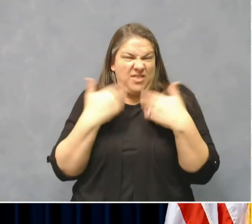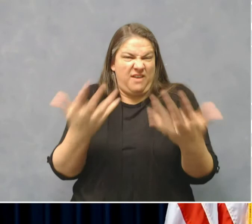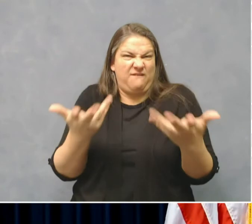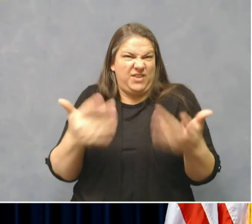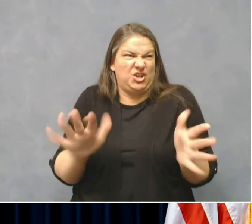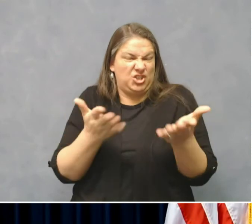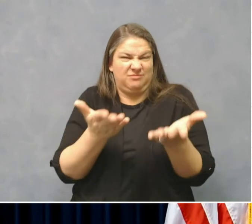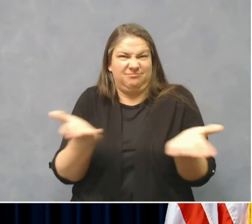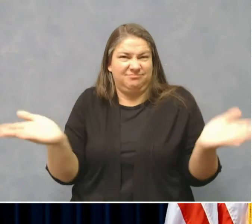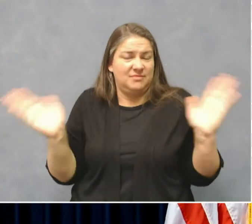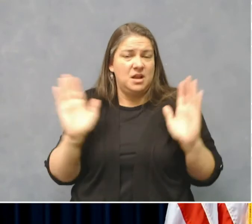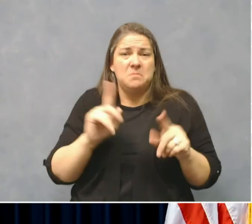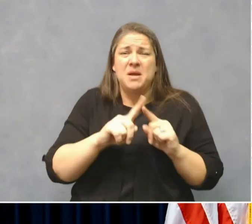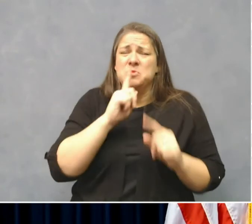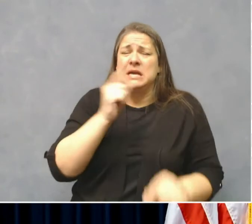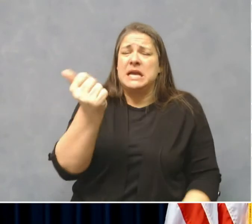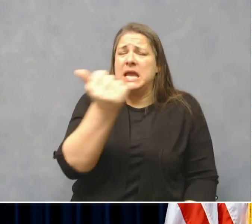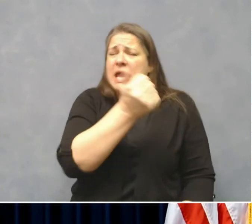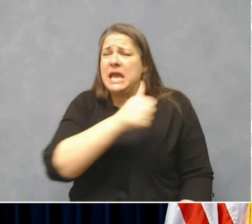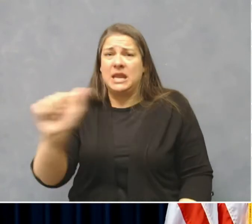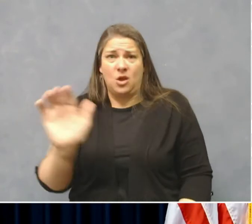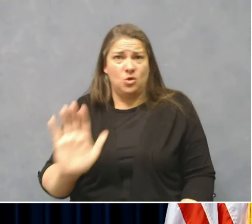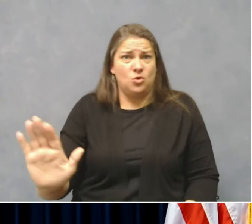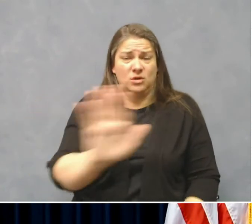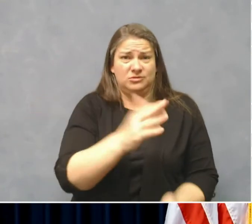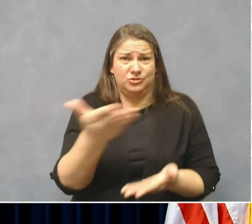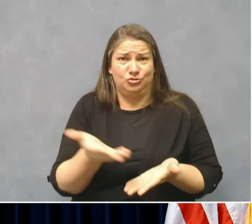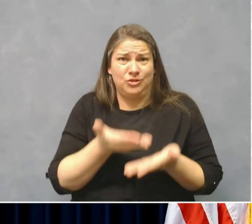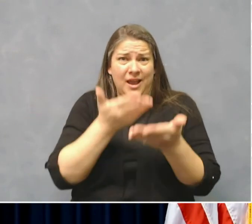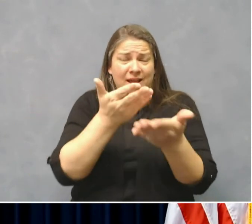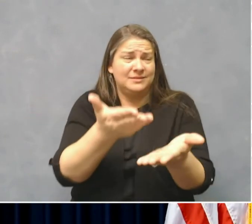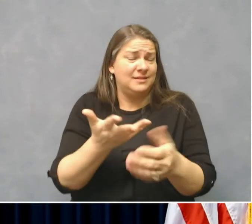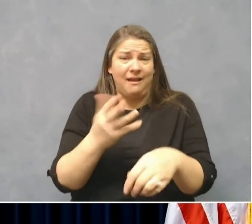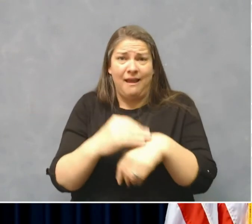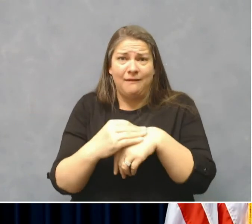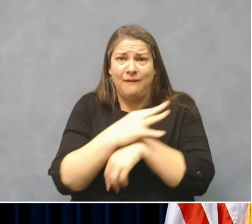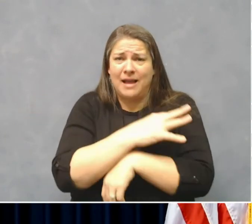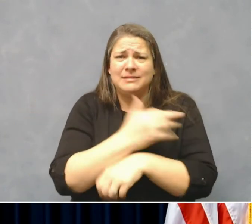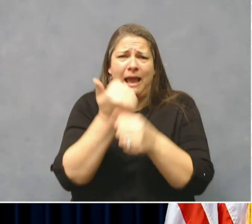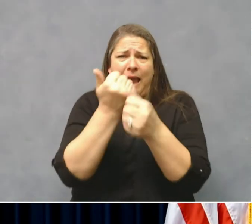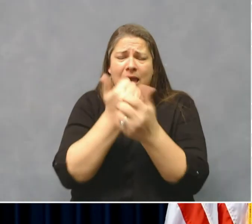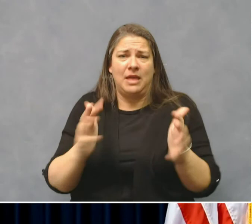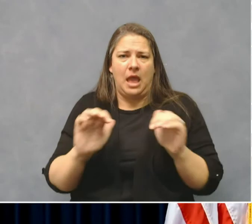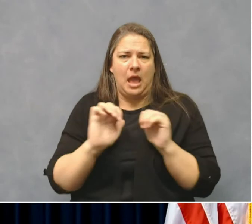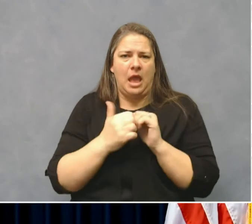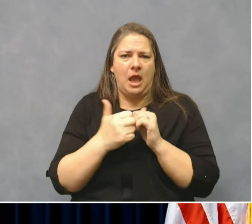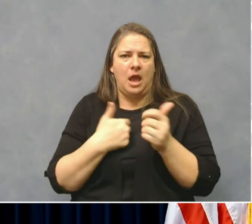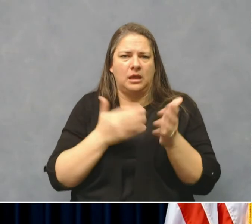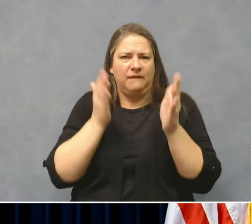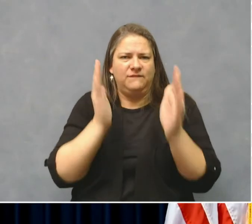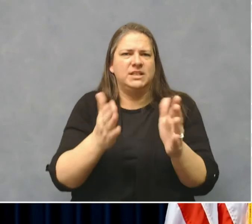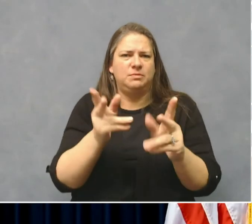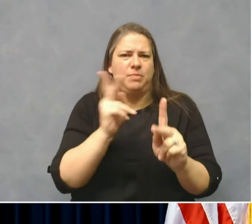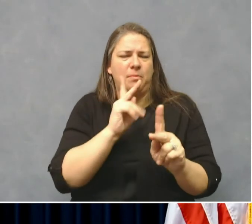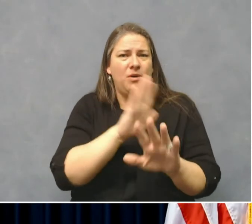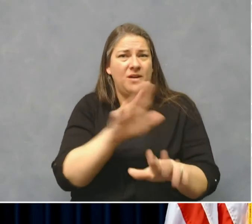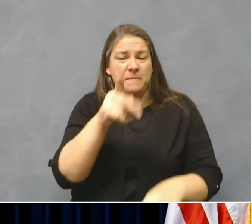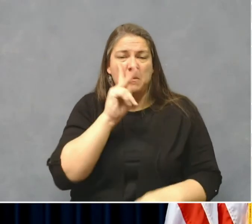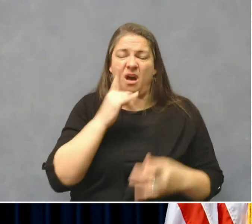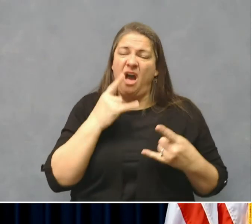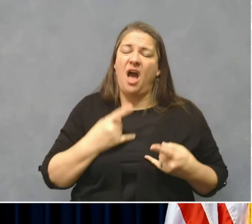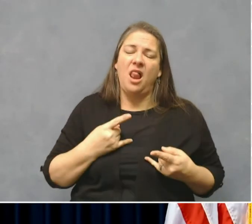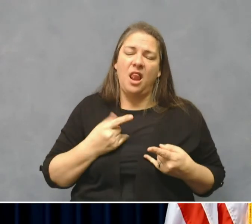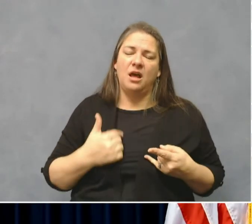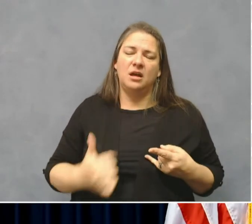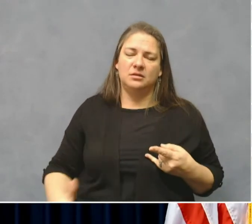and any suggestion if it can help us convince folks that have been unwilling to wear a mask and who